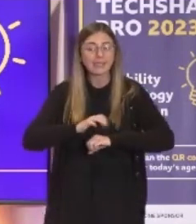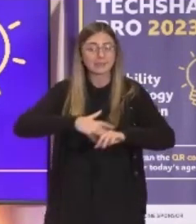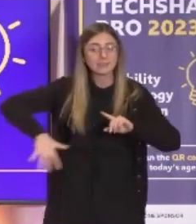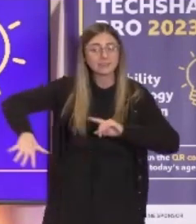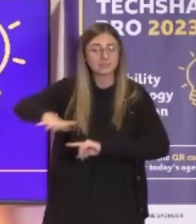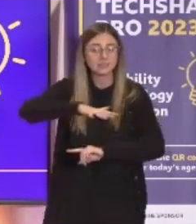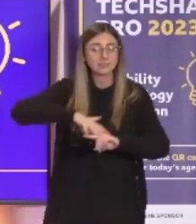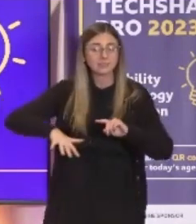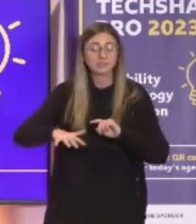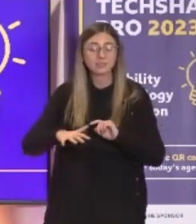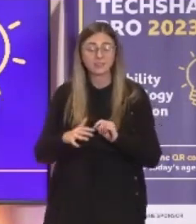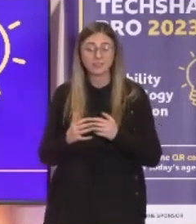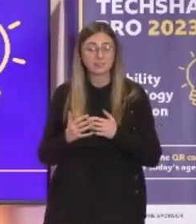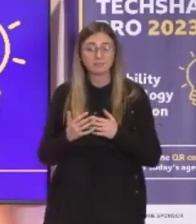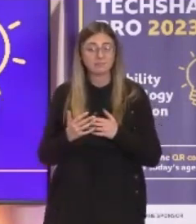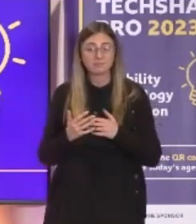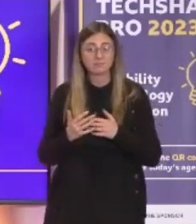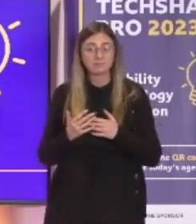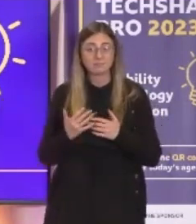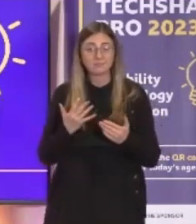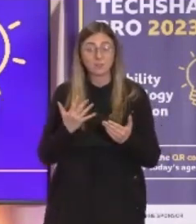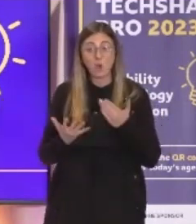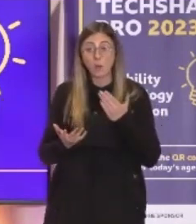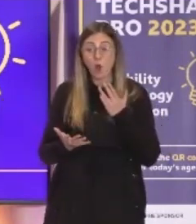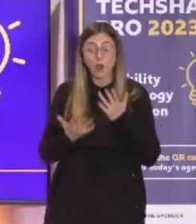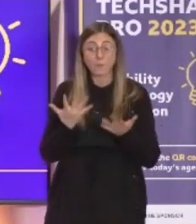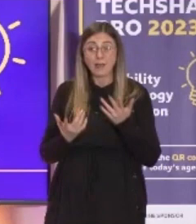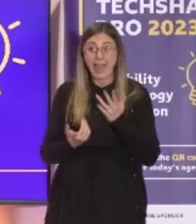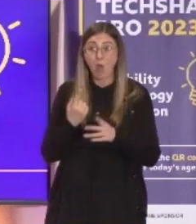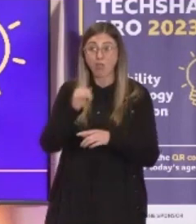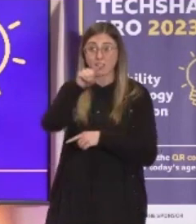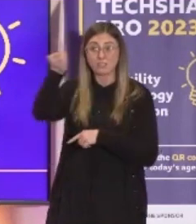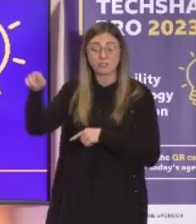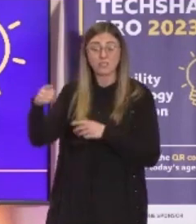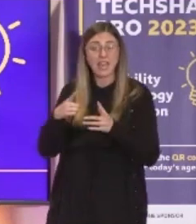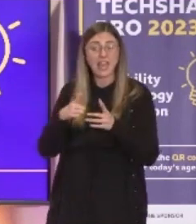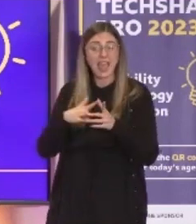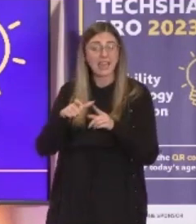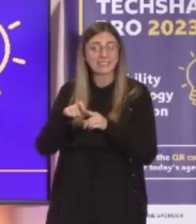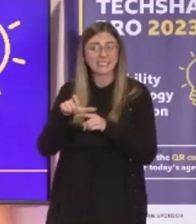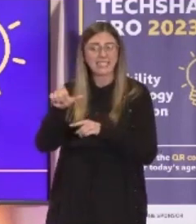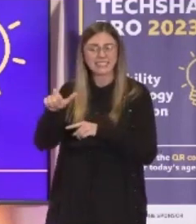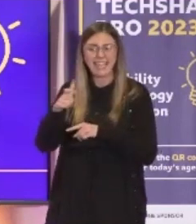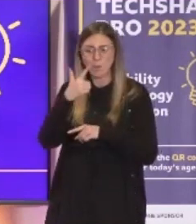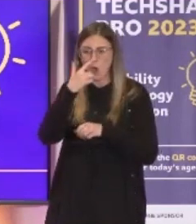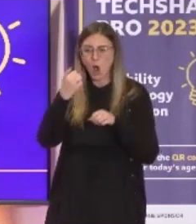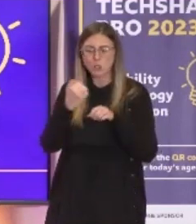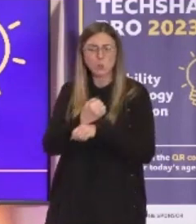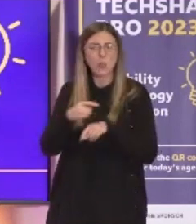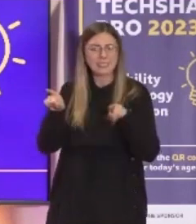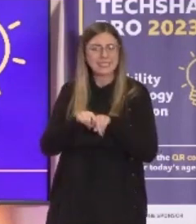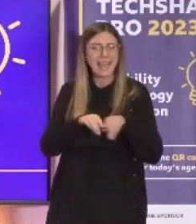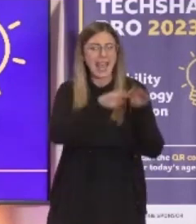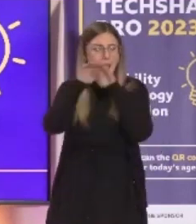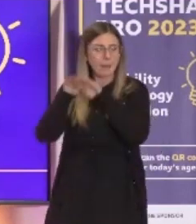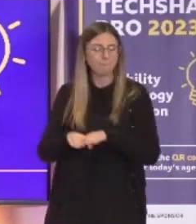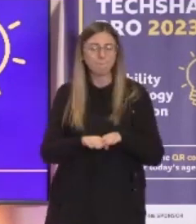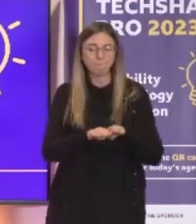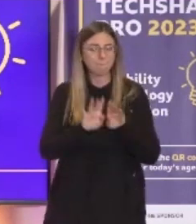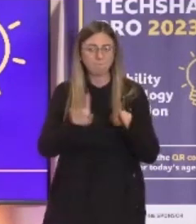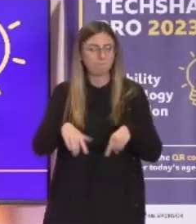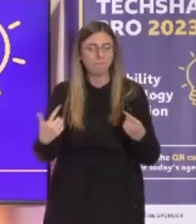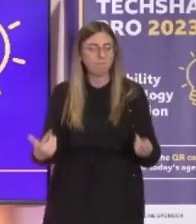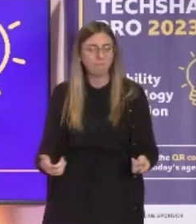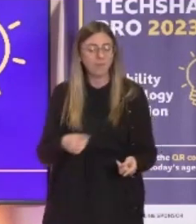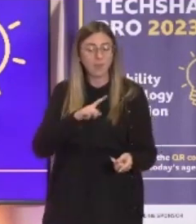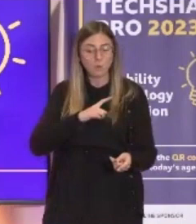like 2 to 3 times the space that the other ADCs have. And we knew we couldn't do the exact same thing because we wanted to be responsible